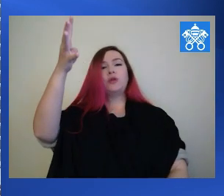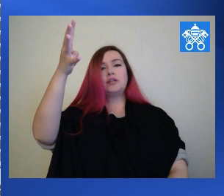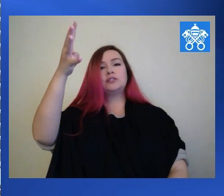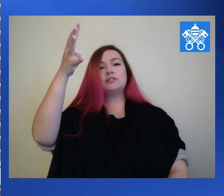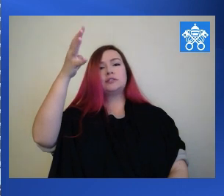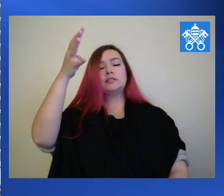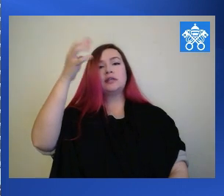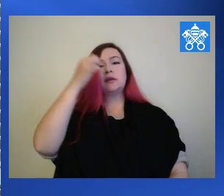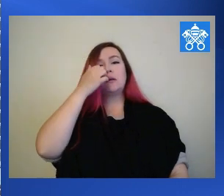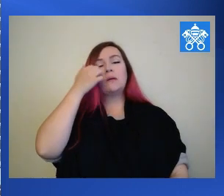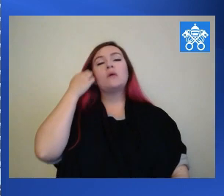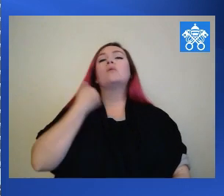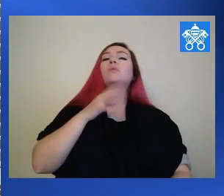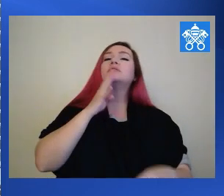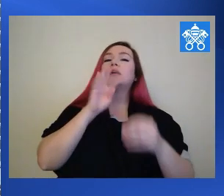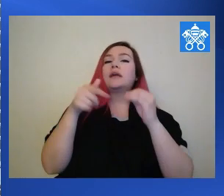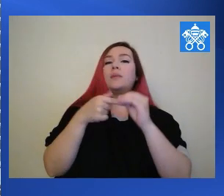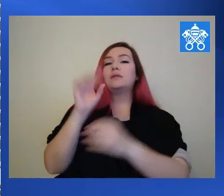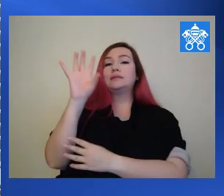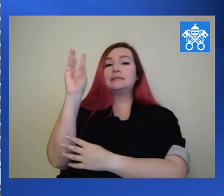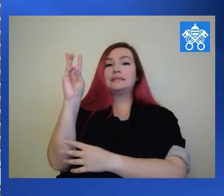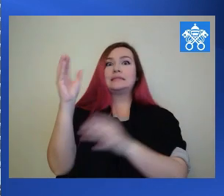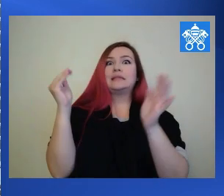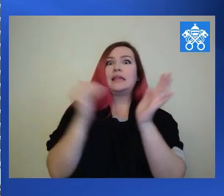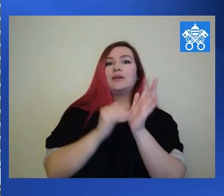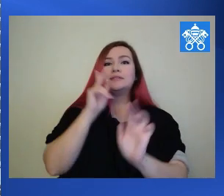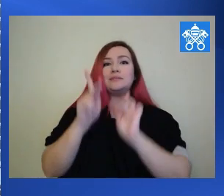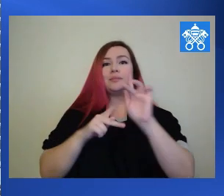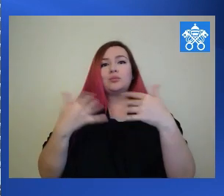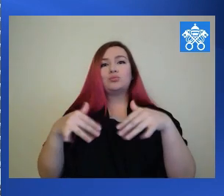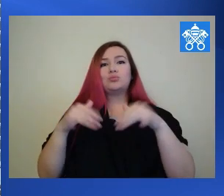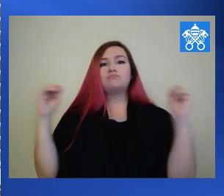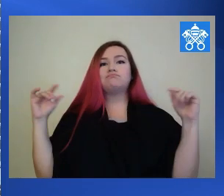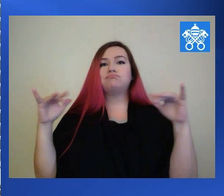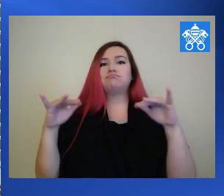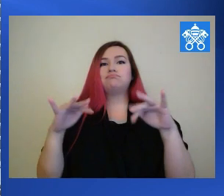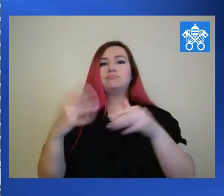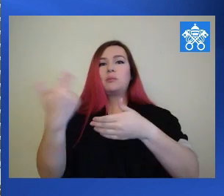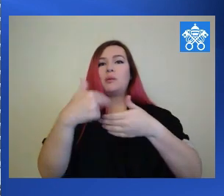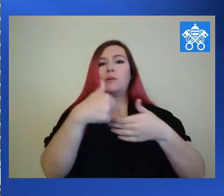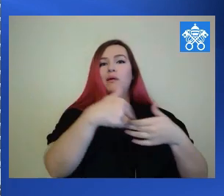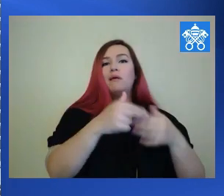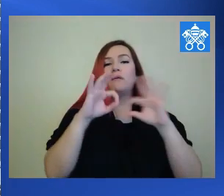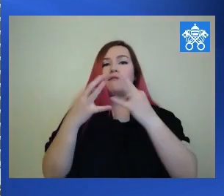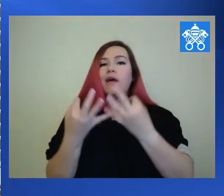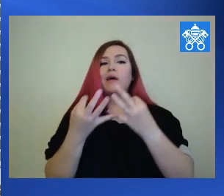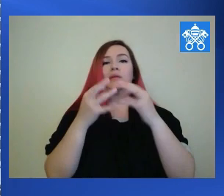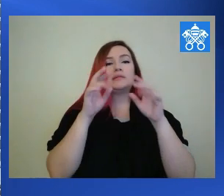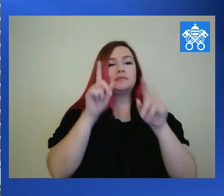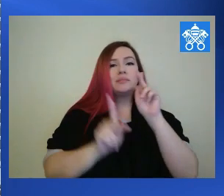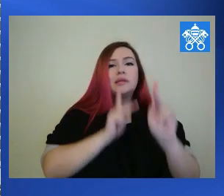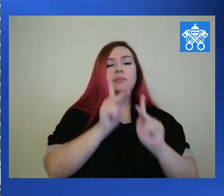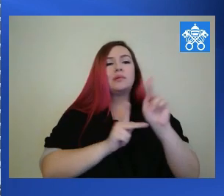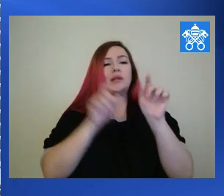We're talking about 6,000 people are participating, including individual persons, families, and association